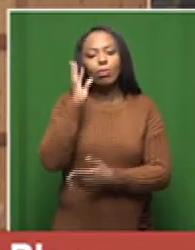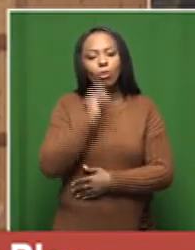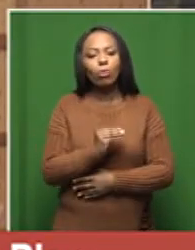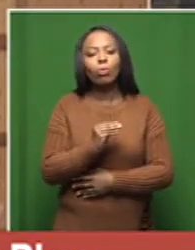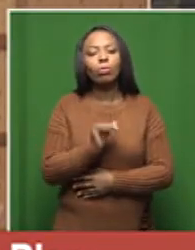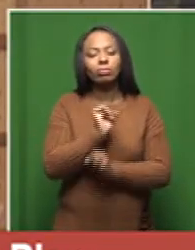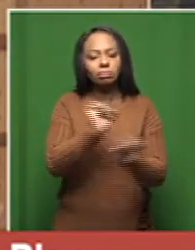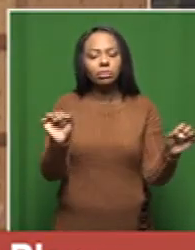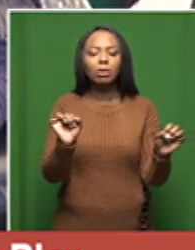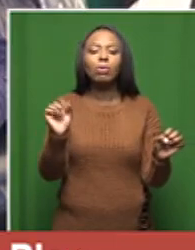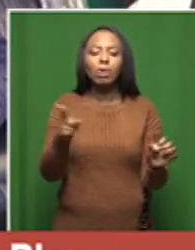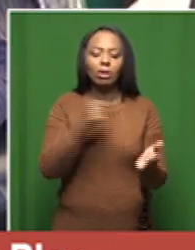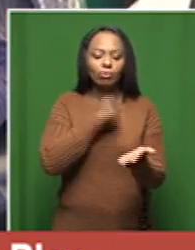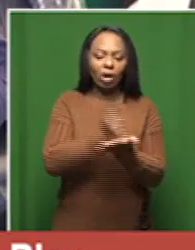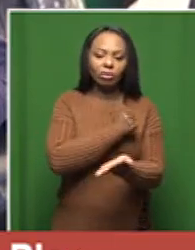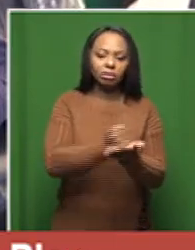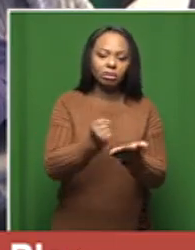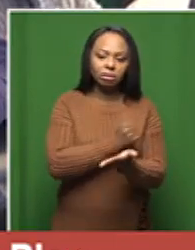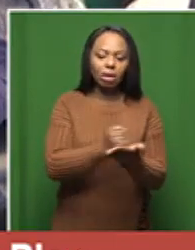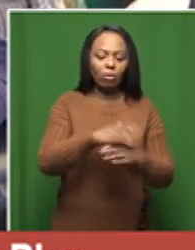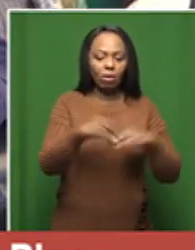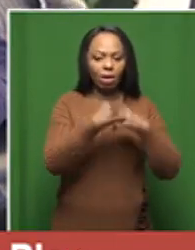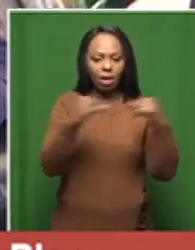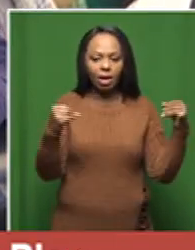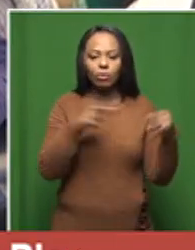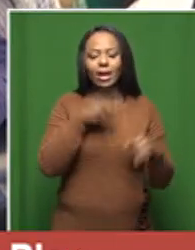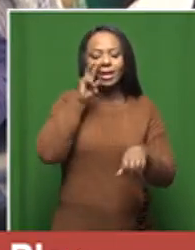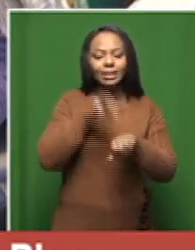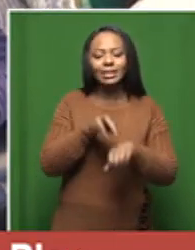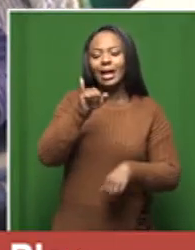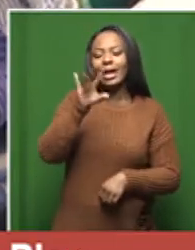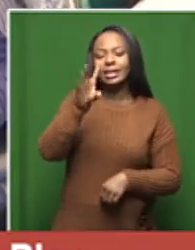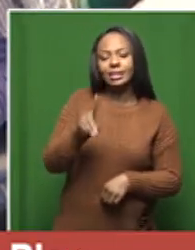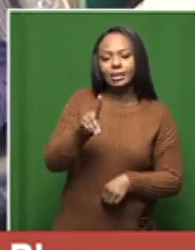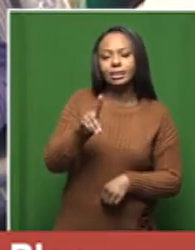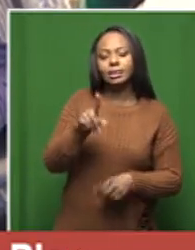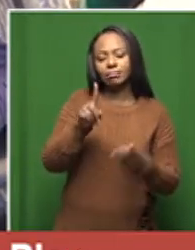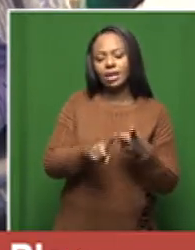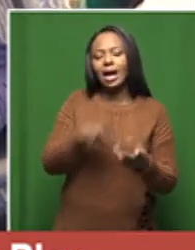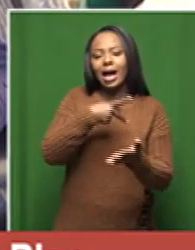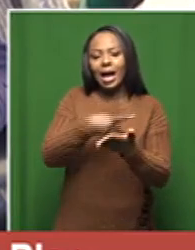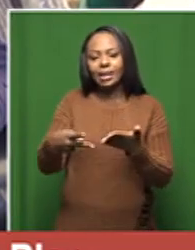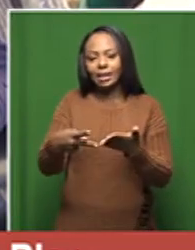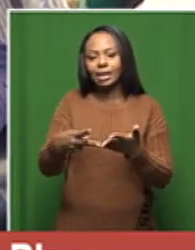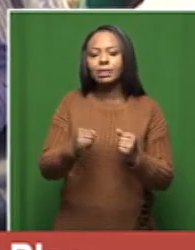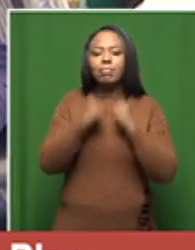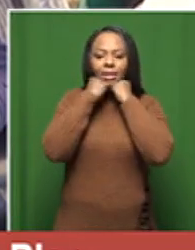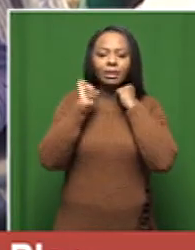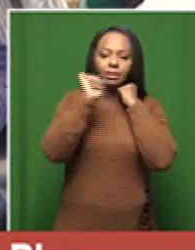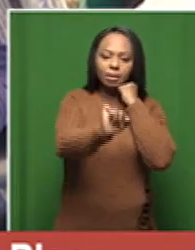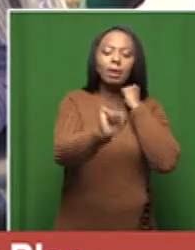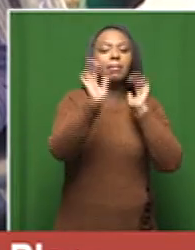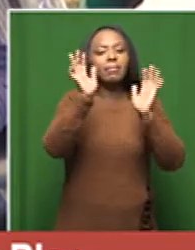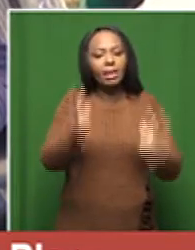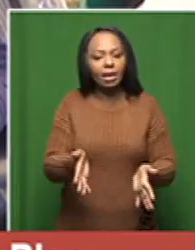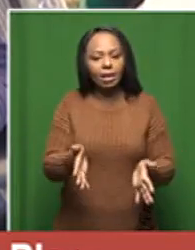they need is the ID of the parent and the address, because not all of them will be